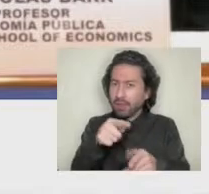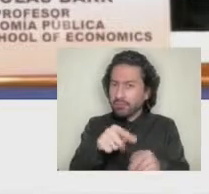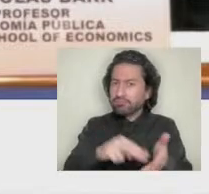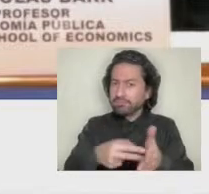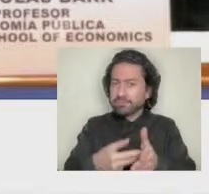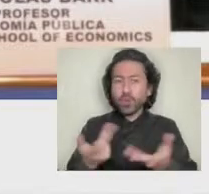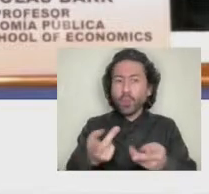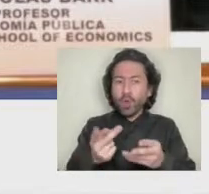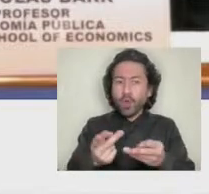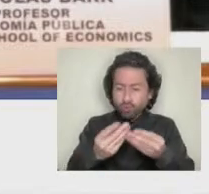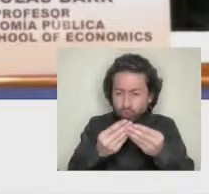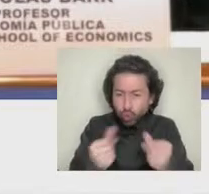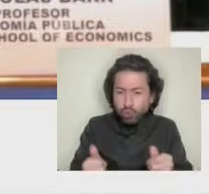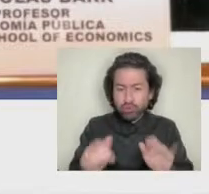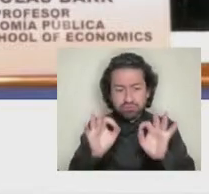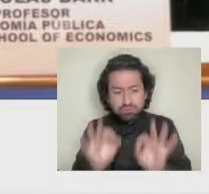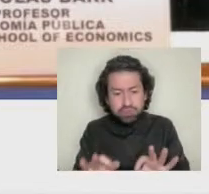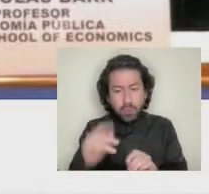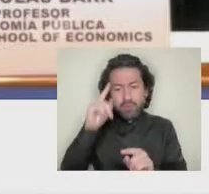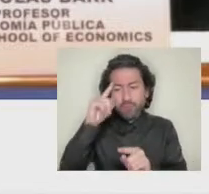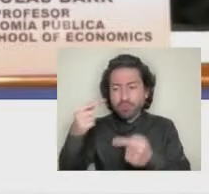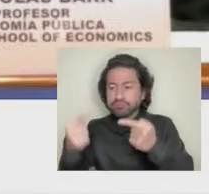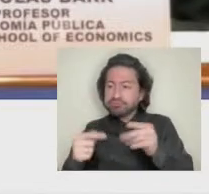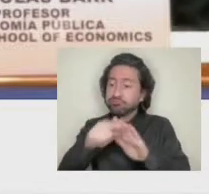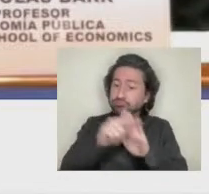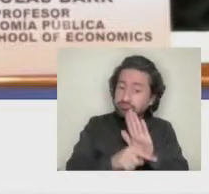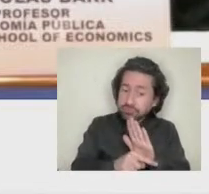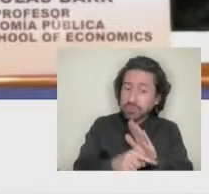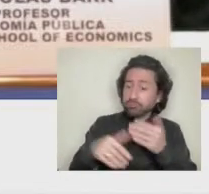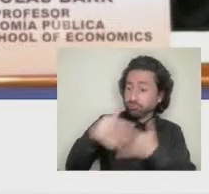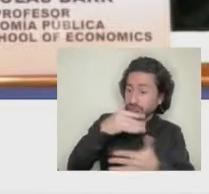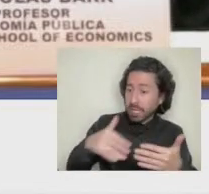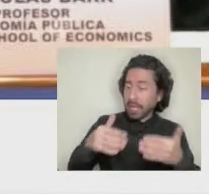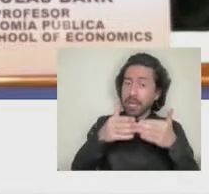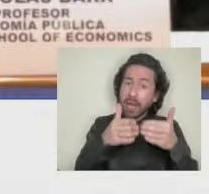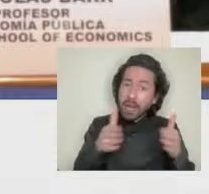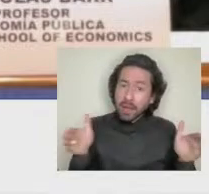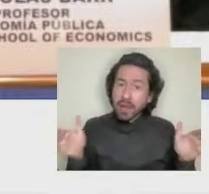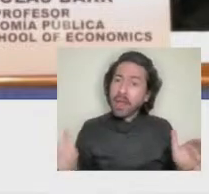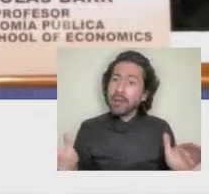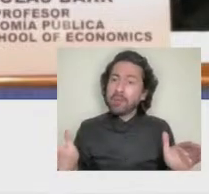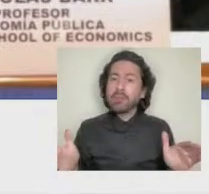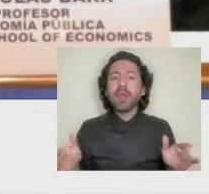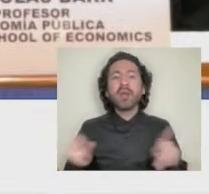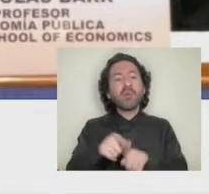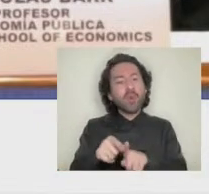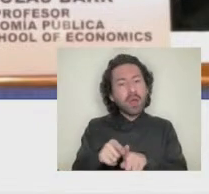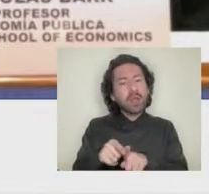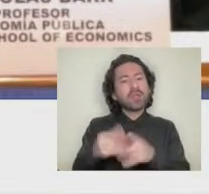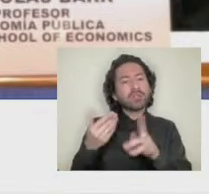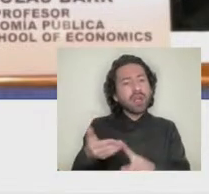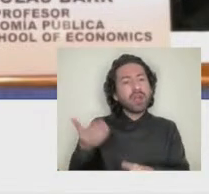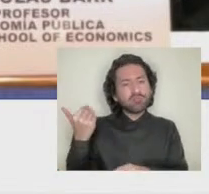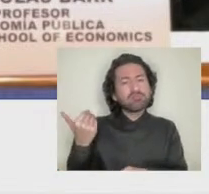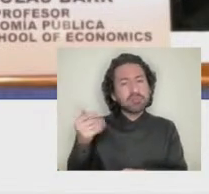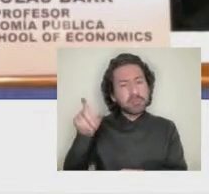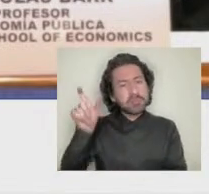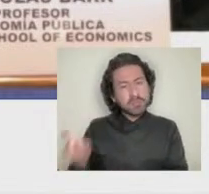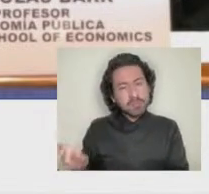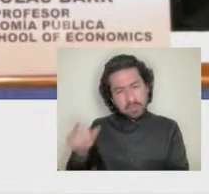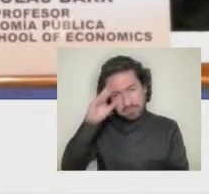policy initiatives of exactly the sort that Michael Marmot was talking about this morning. So a couple